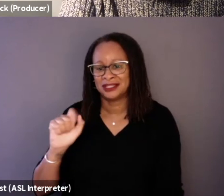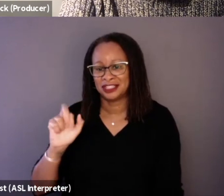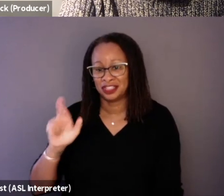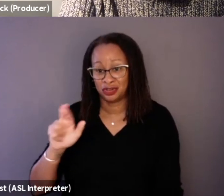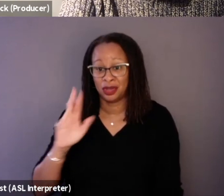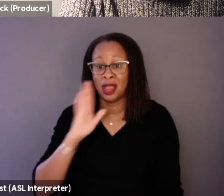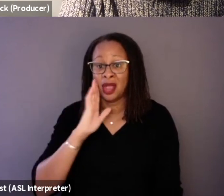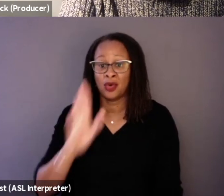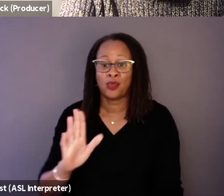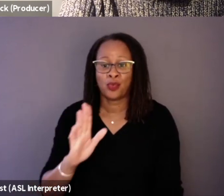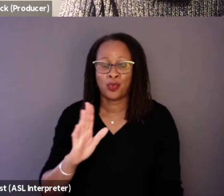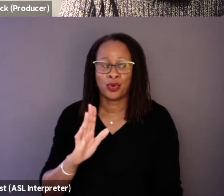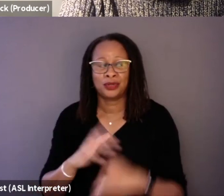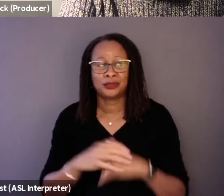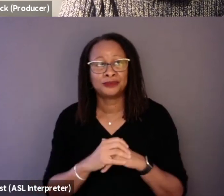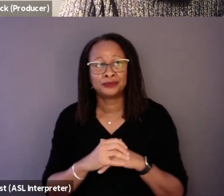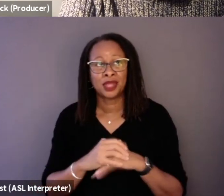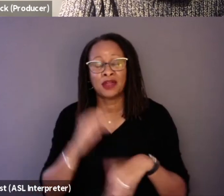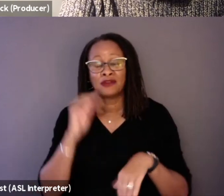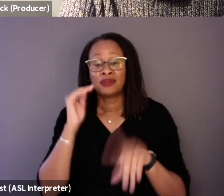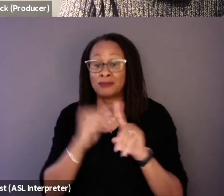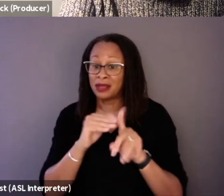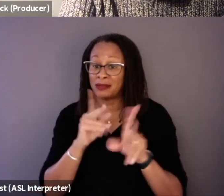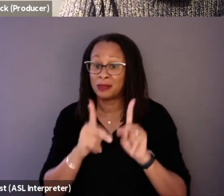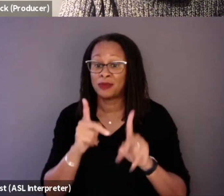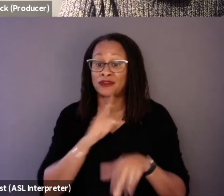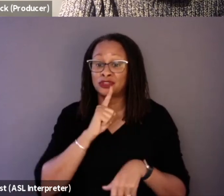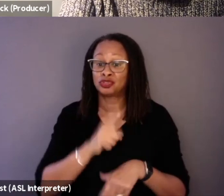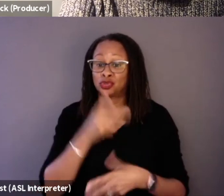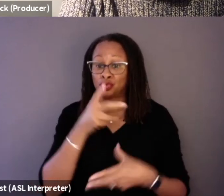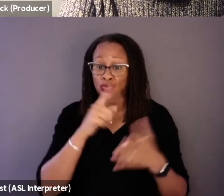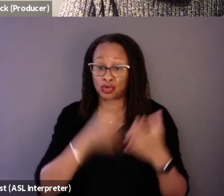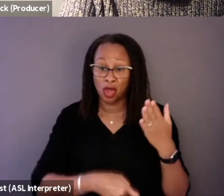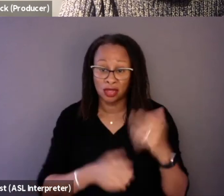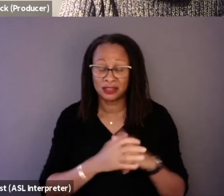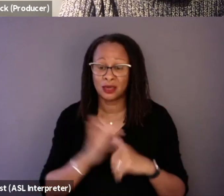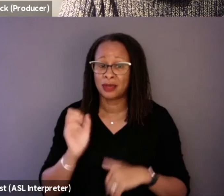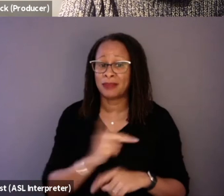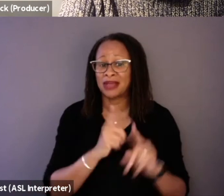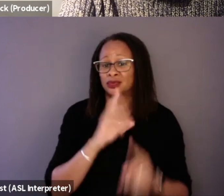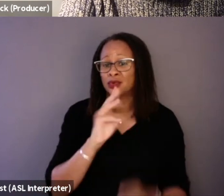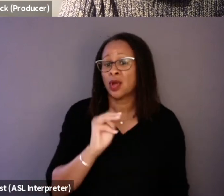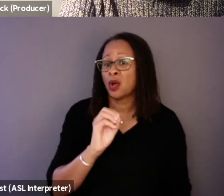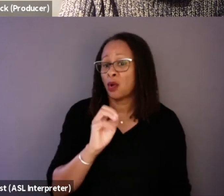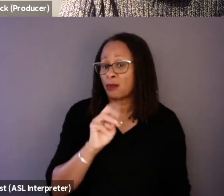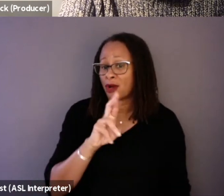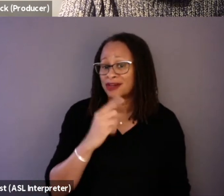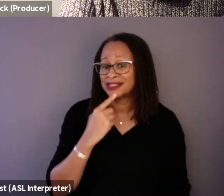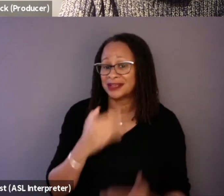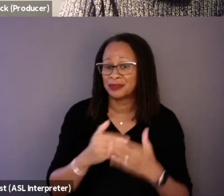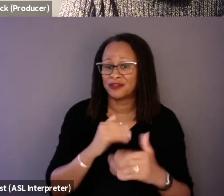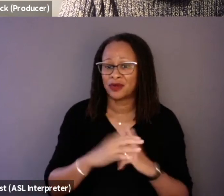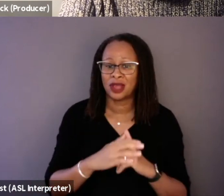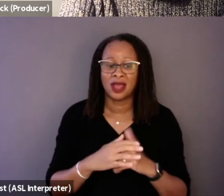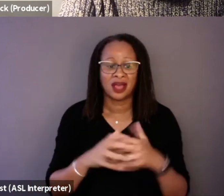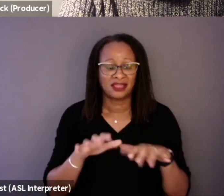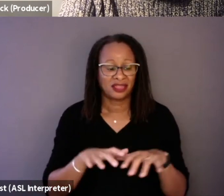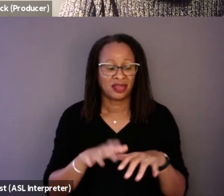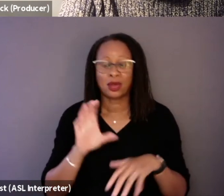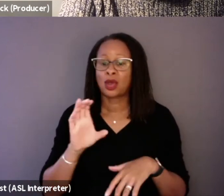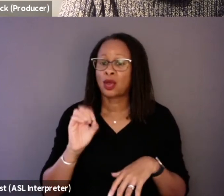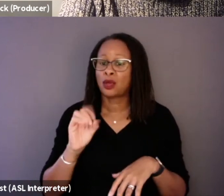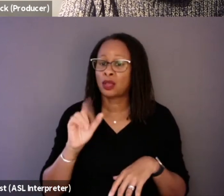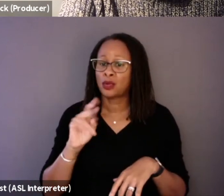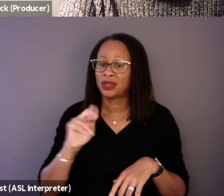true cost of these kinds of, going back to what Omar was saying, the colonial divisions of these countries, which